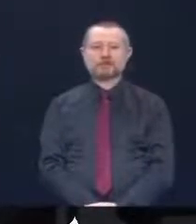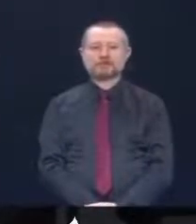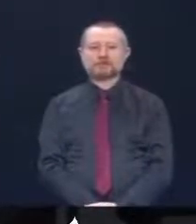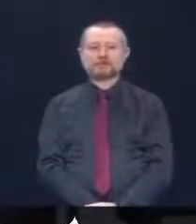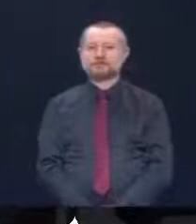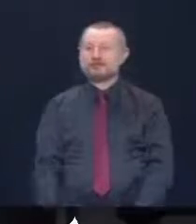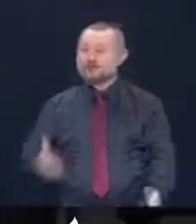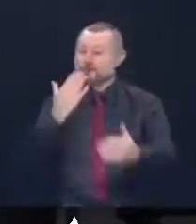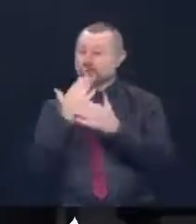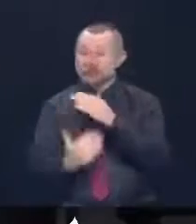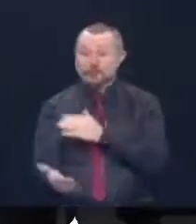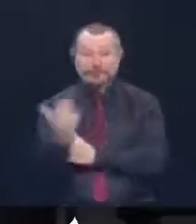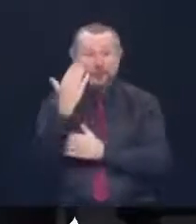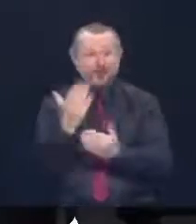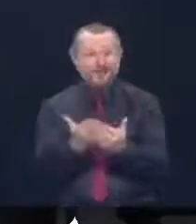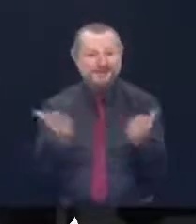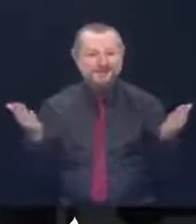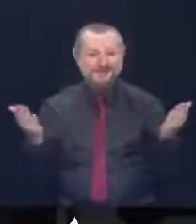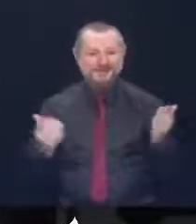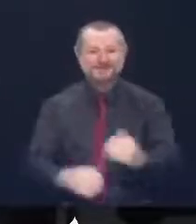Good morning.